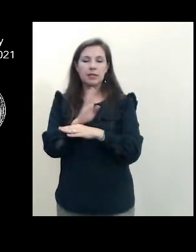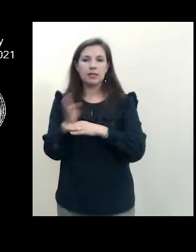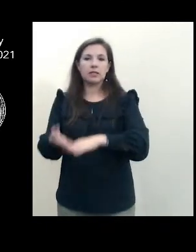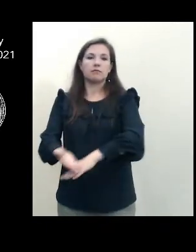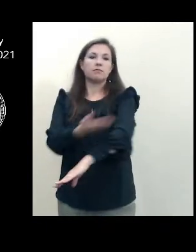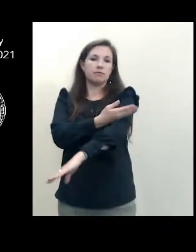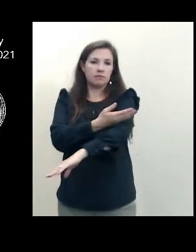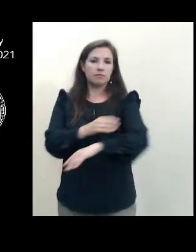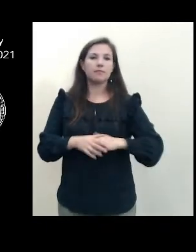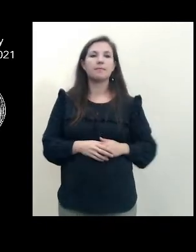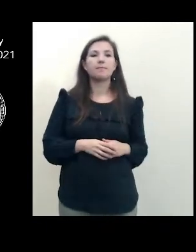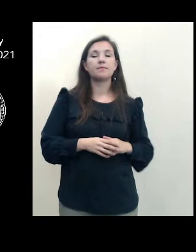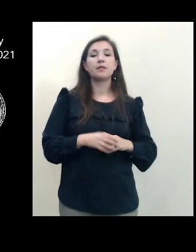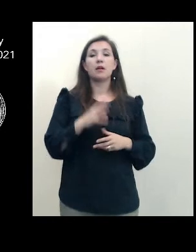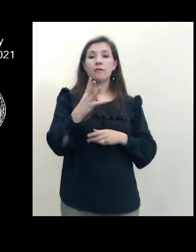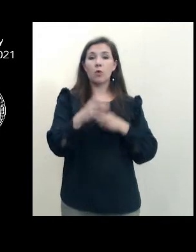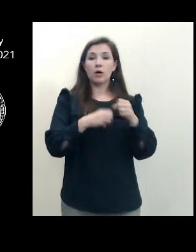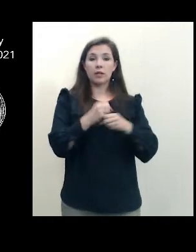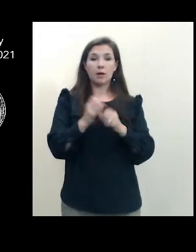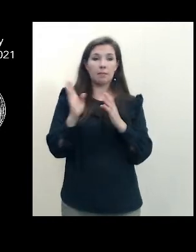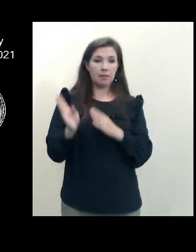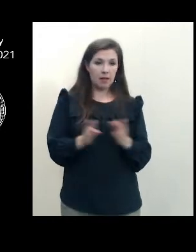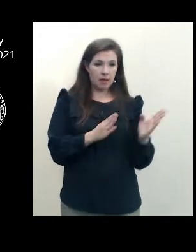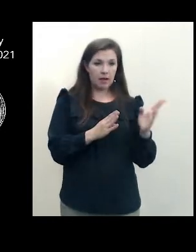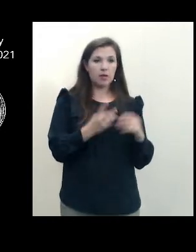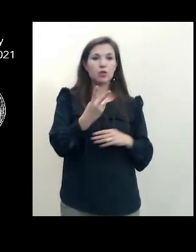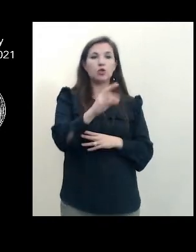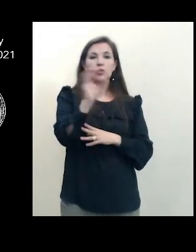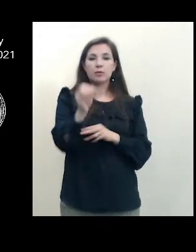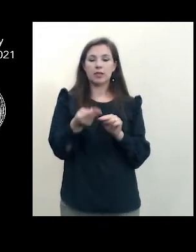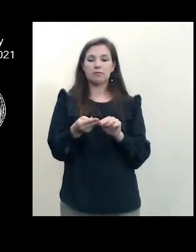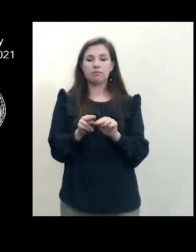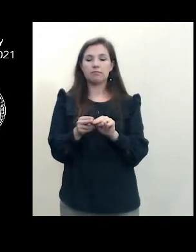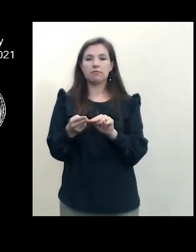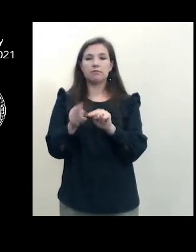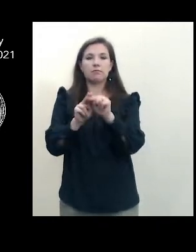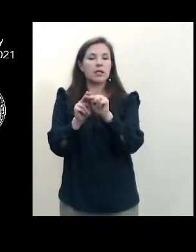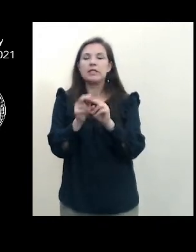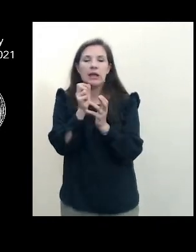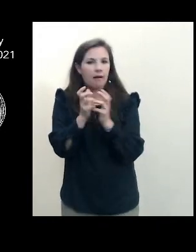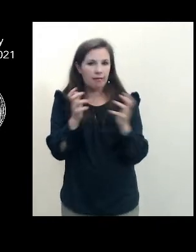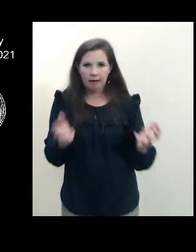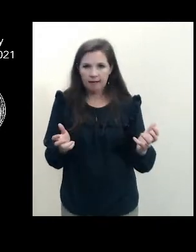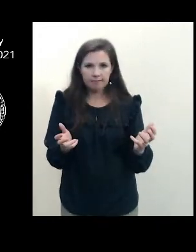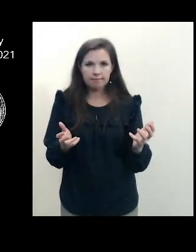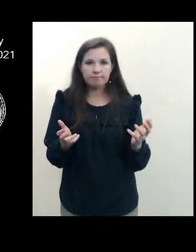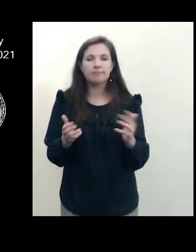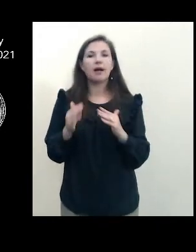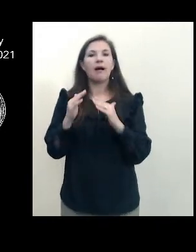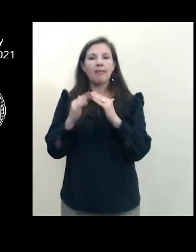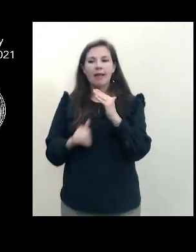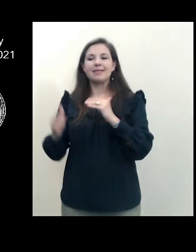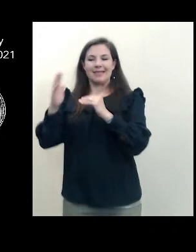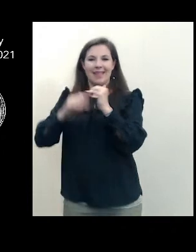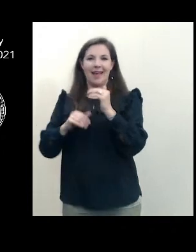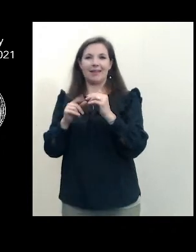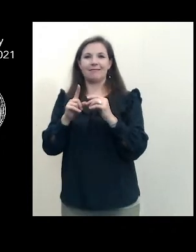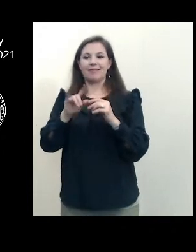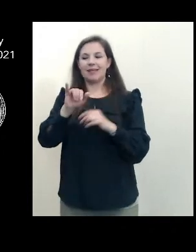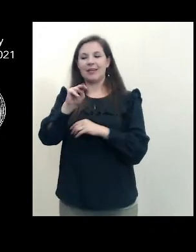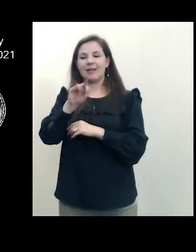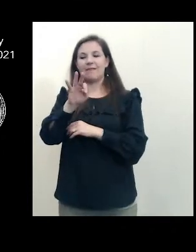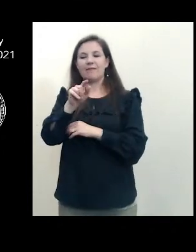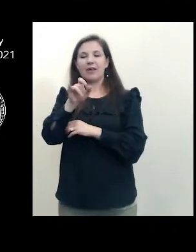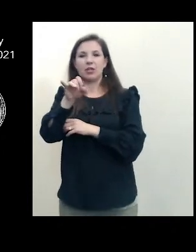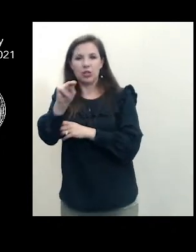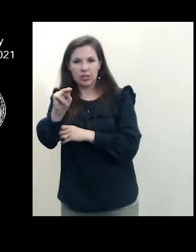it's 2-year property tax increase from assessment growth. It's not a lot, It's much less than what the rate of inflation is. We're